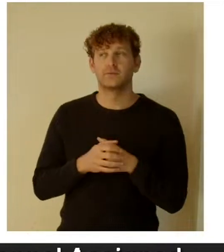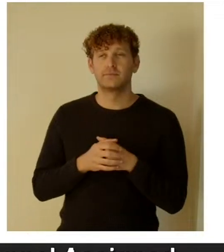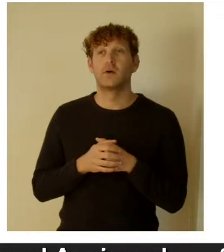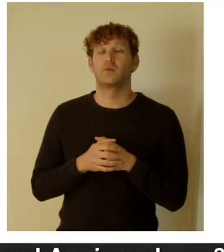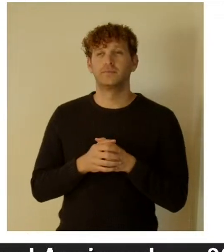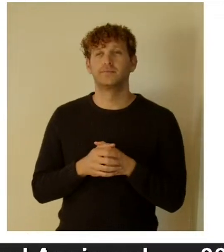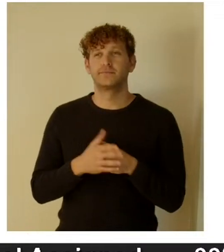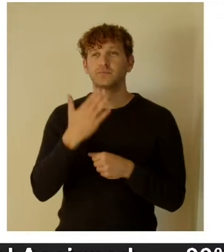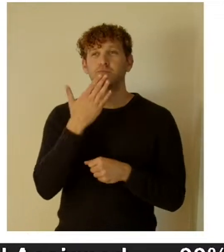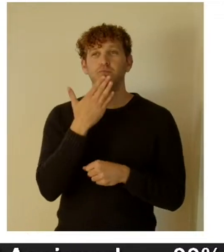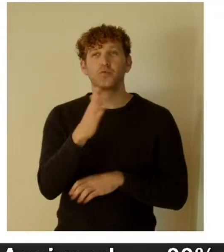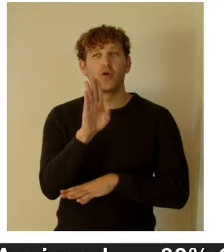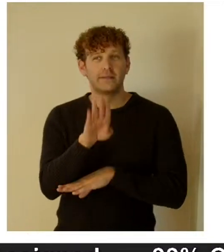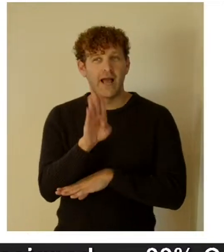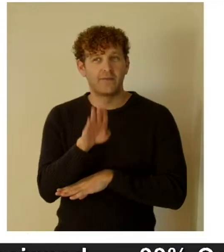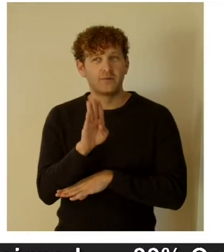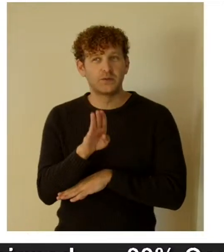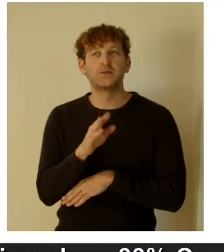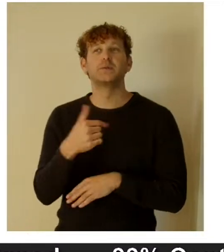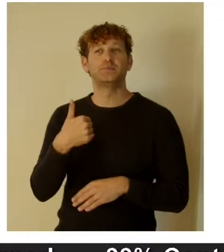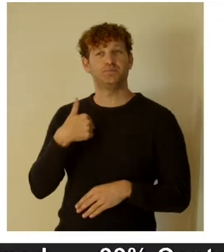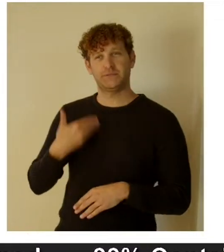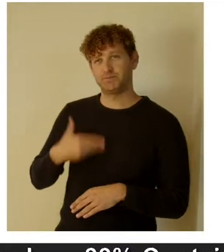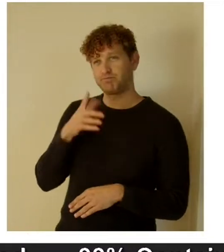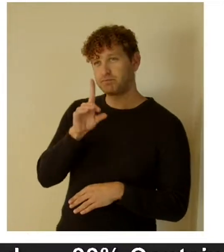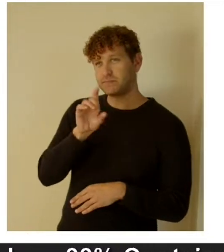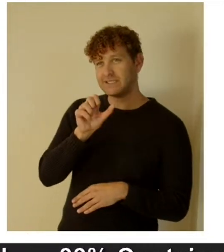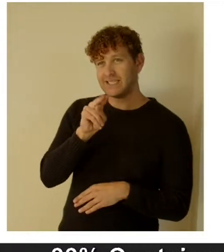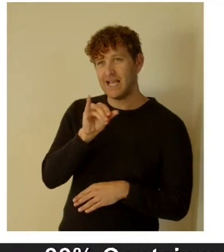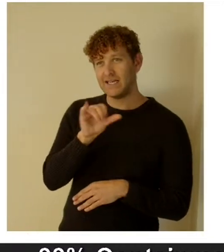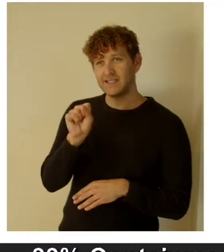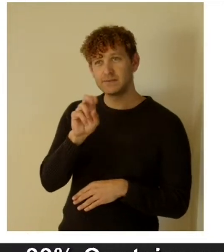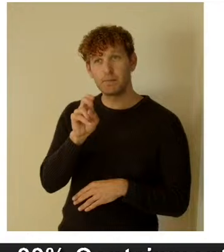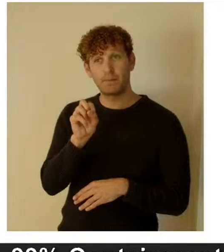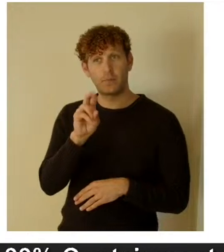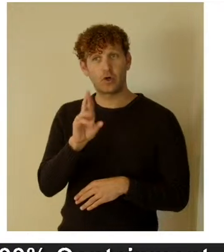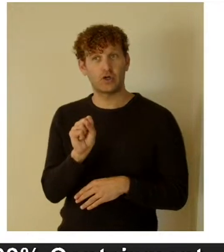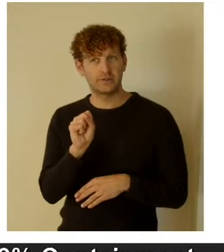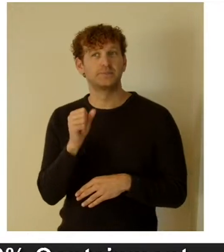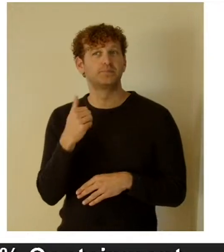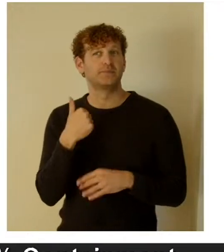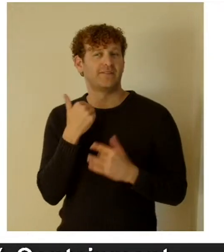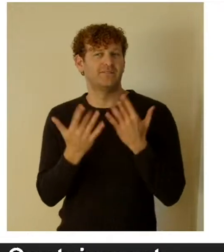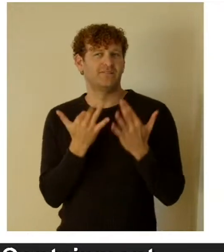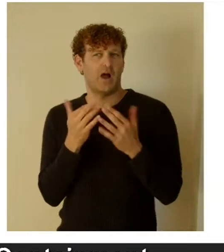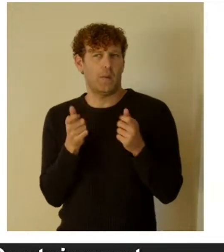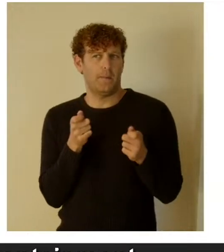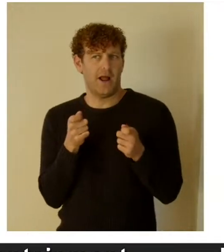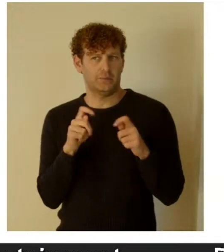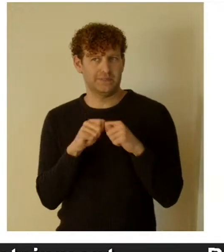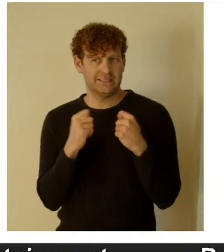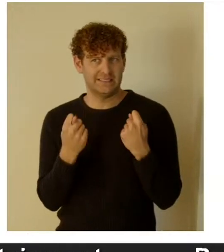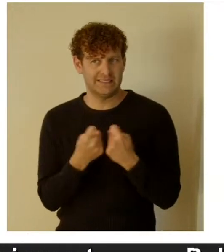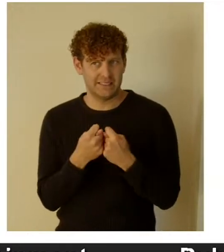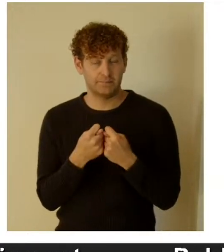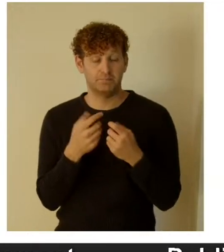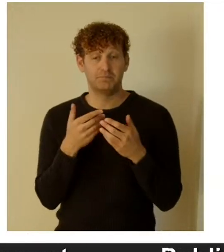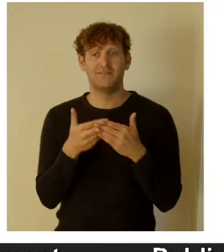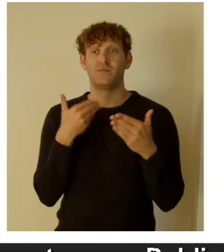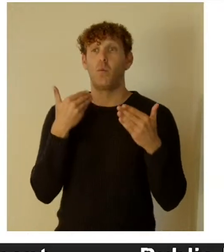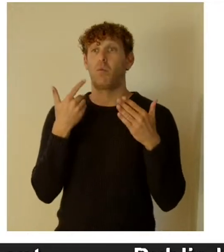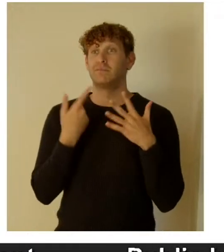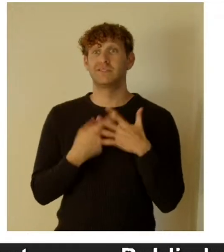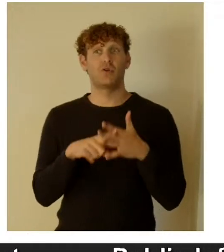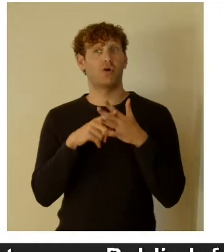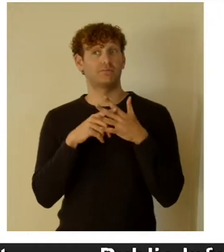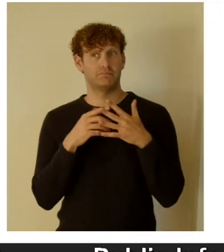afternoon, everybody. Dennis Burns, Fire Behavior Analyst for the Incident Management Team. Before I jump into what we're looking at on